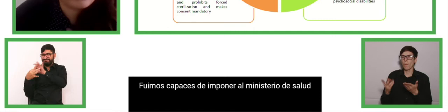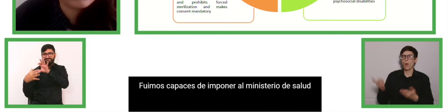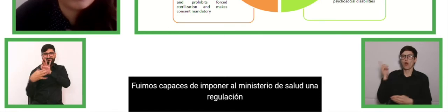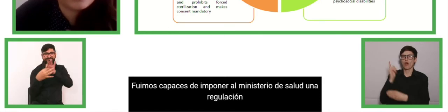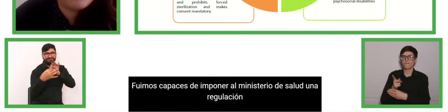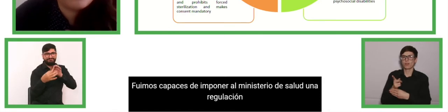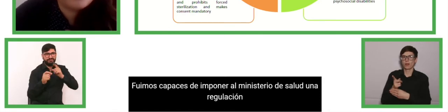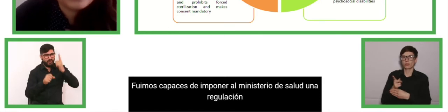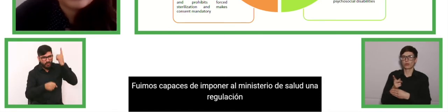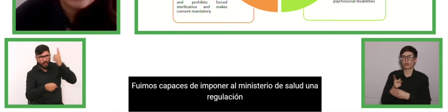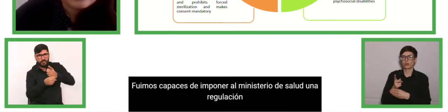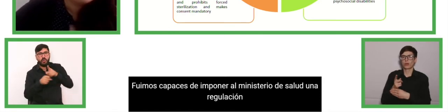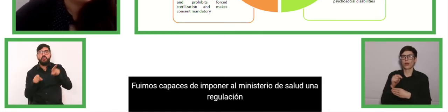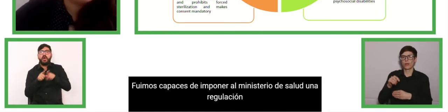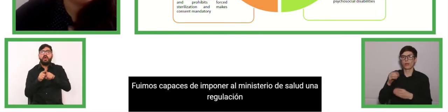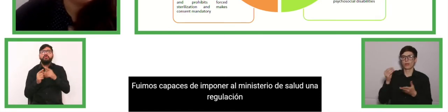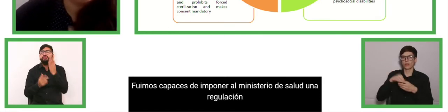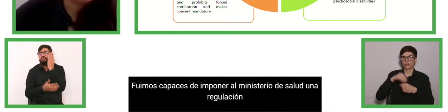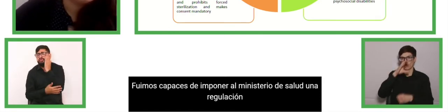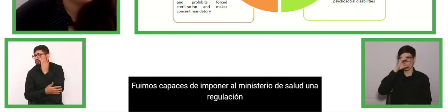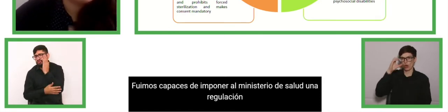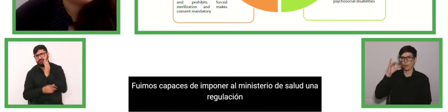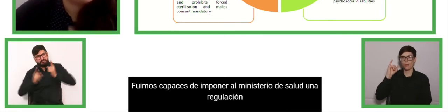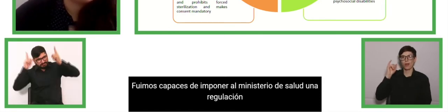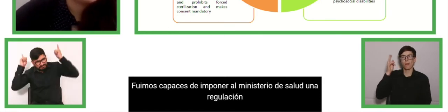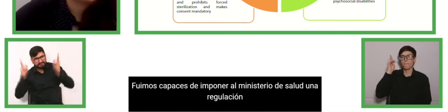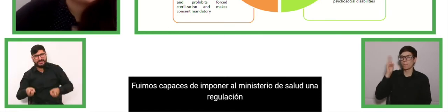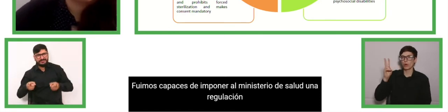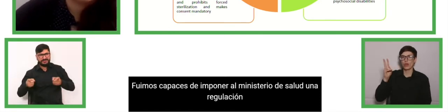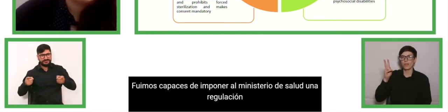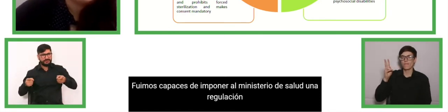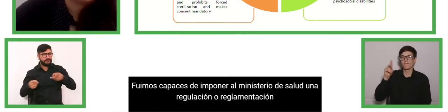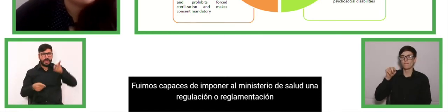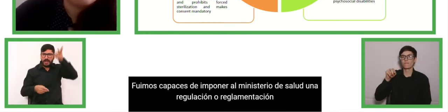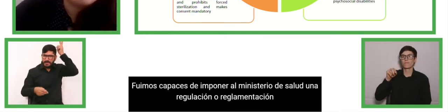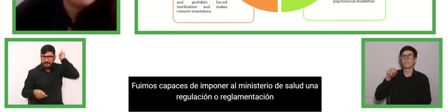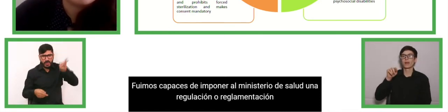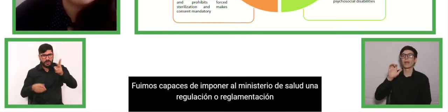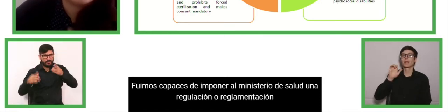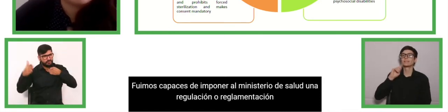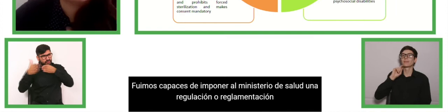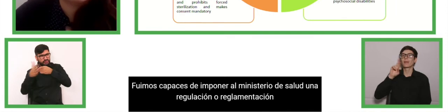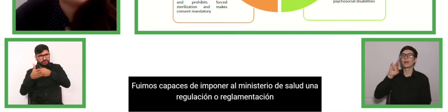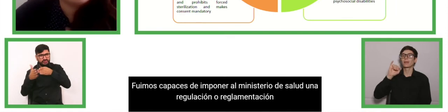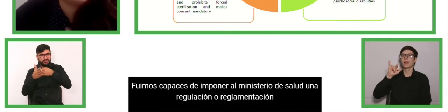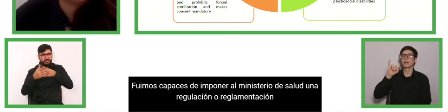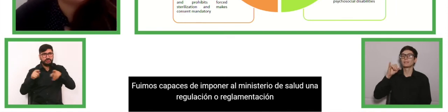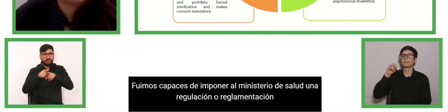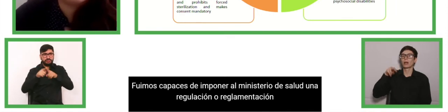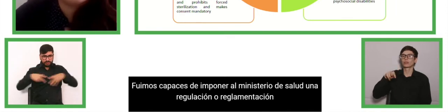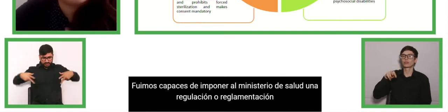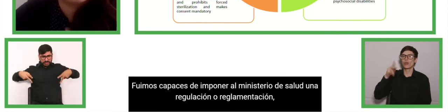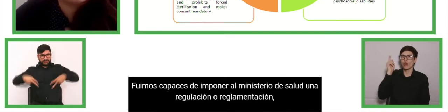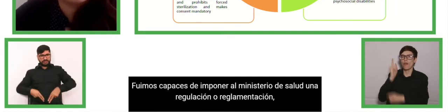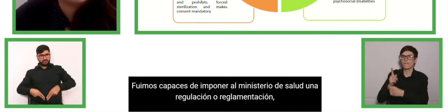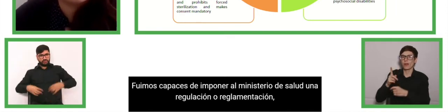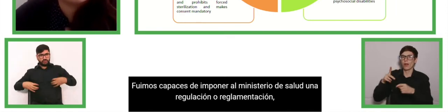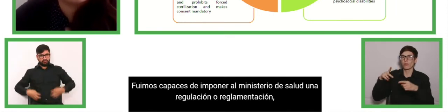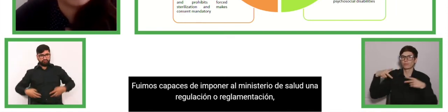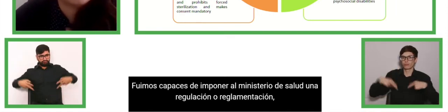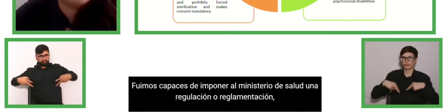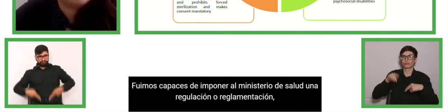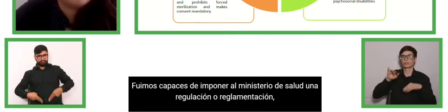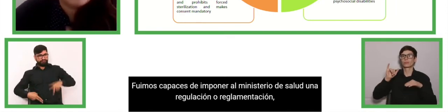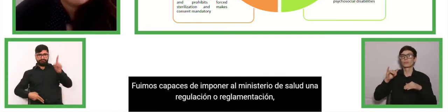our country. Finally, on our fourth strategy, we have been working on the development of research and